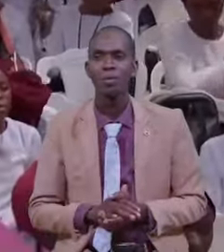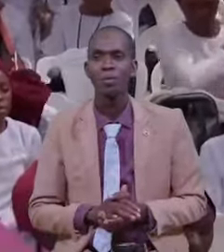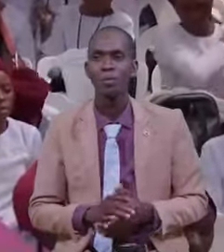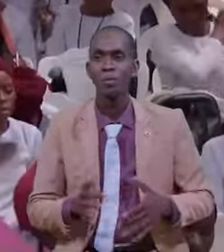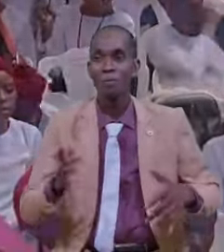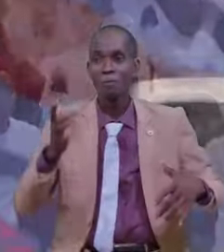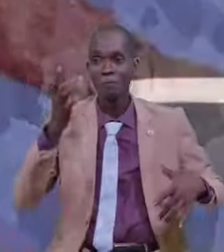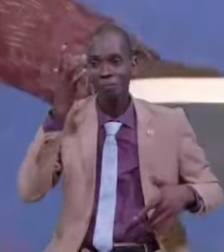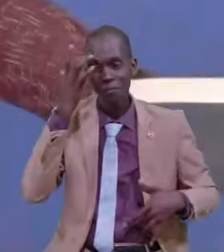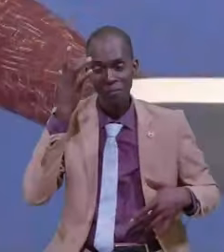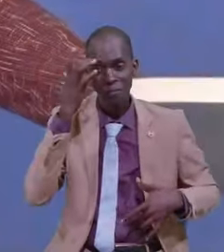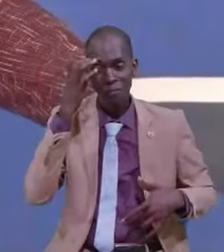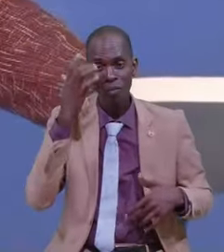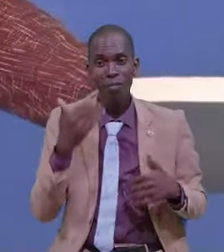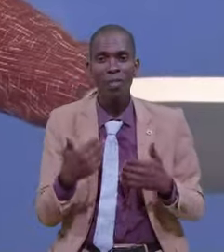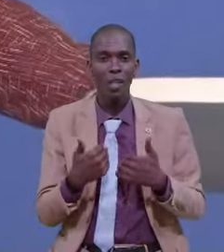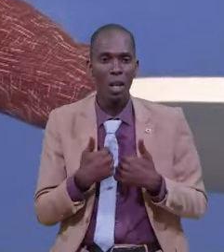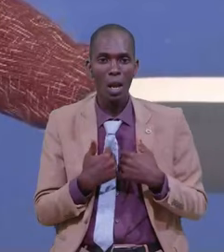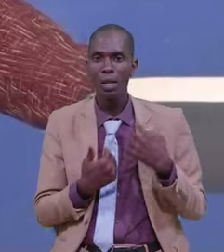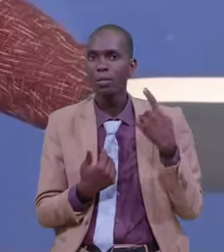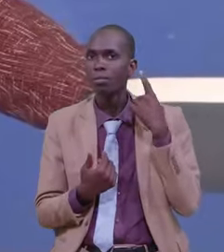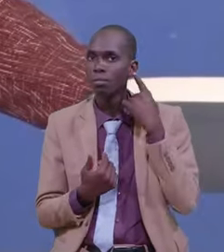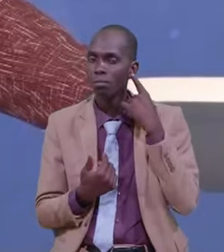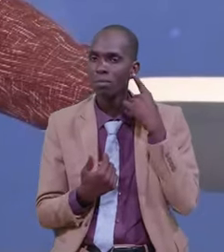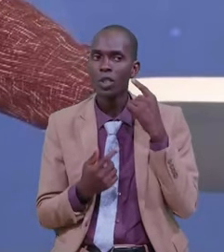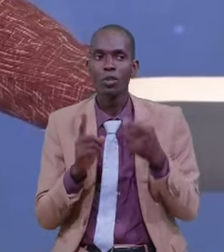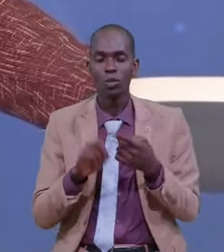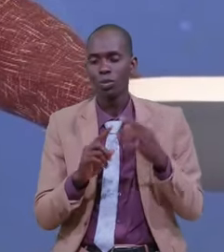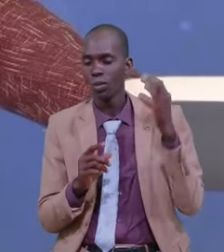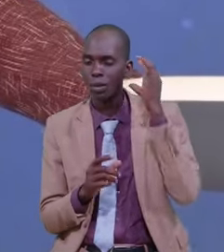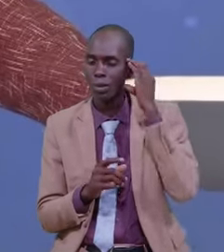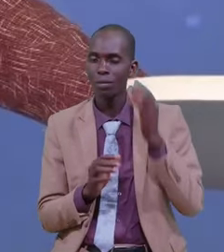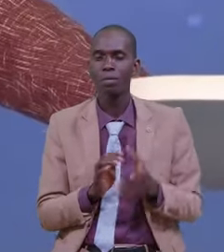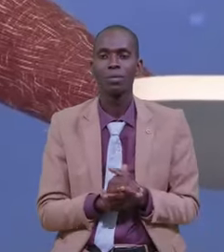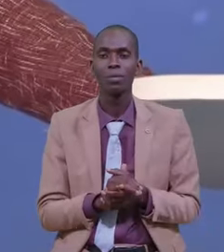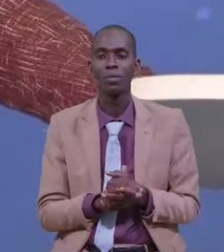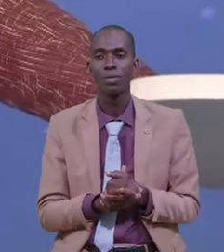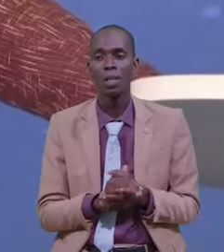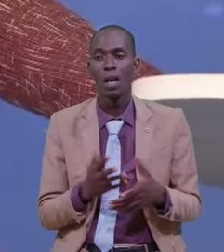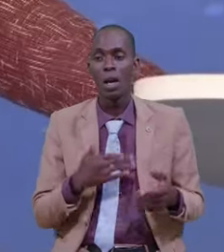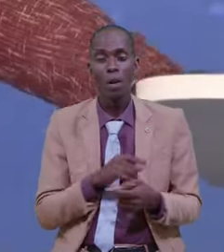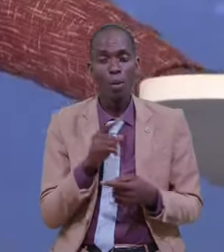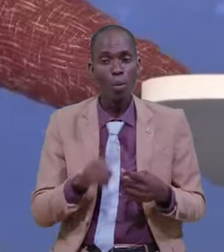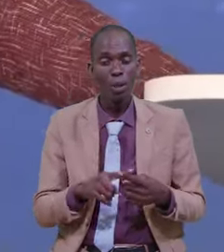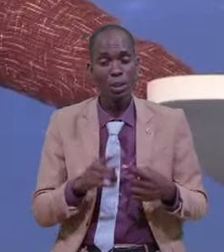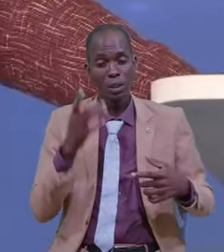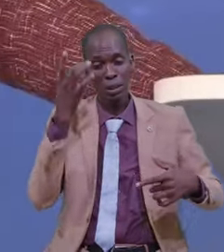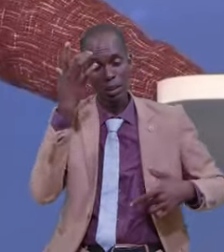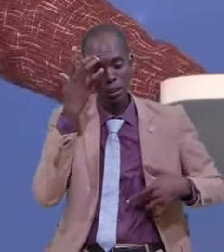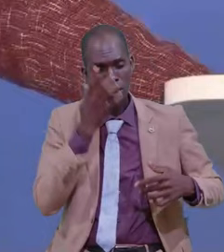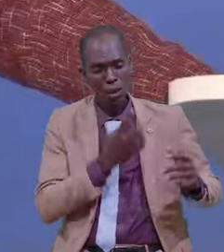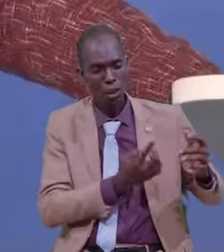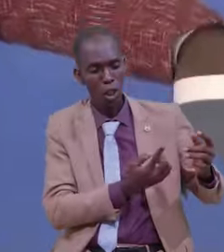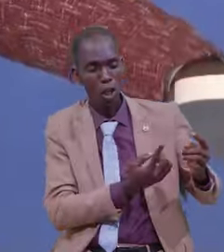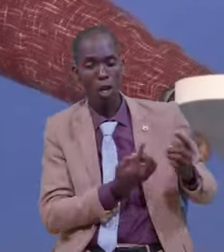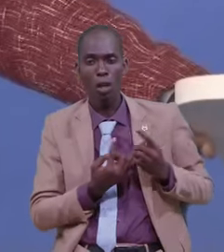Sickness has ears to hear. And when sickness comes,